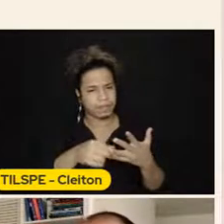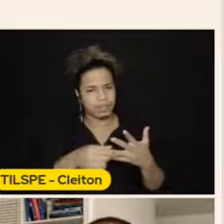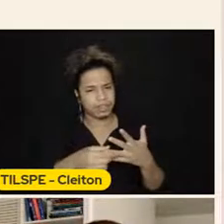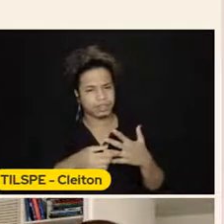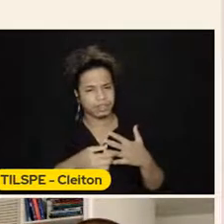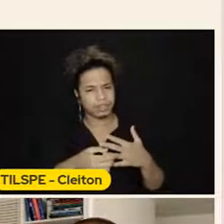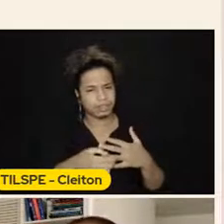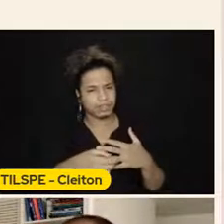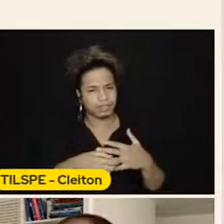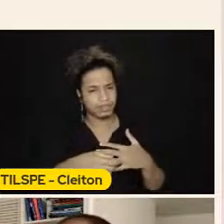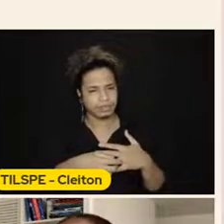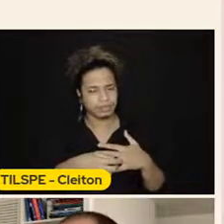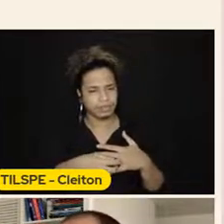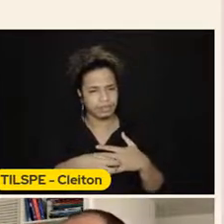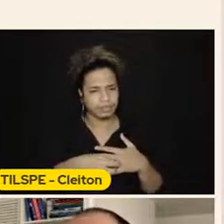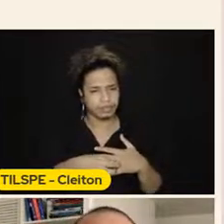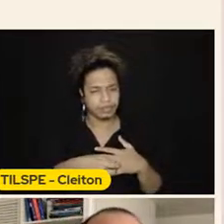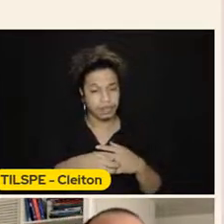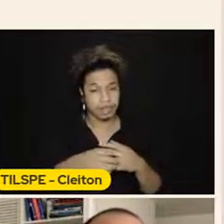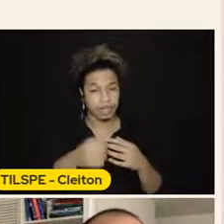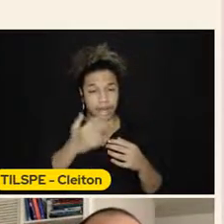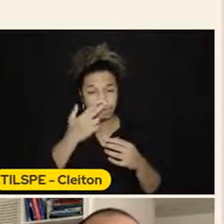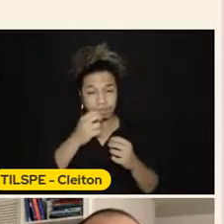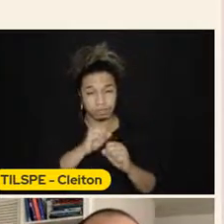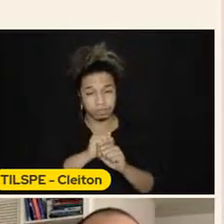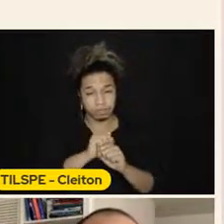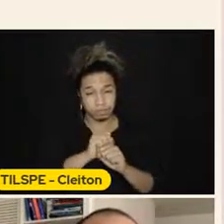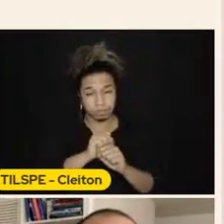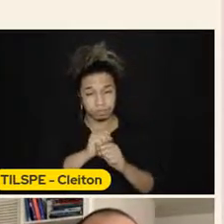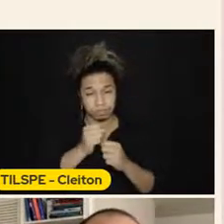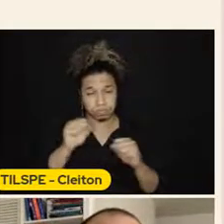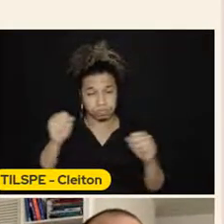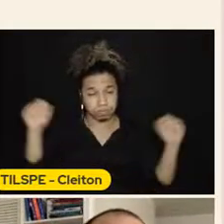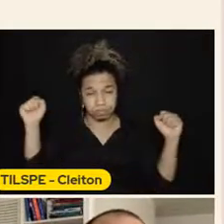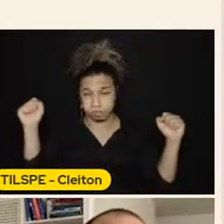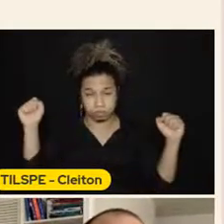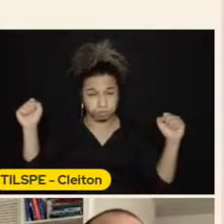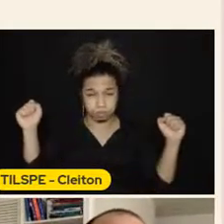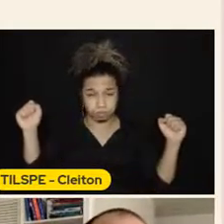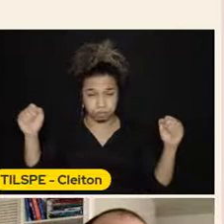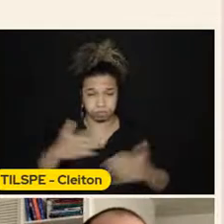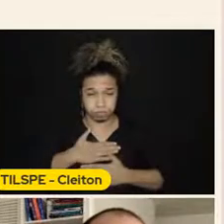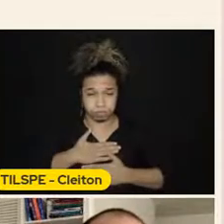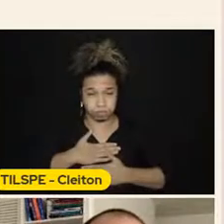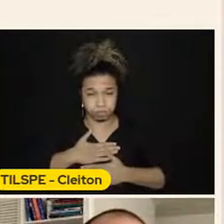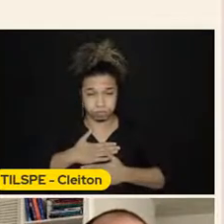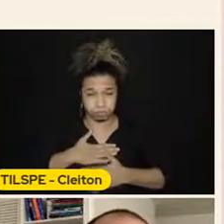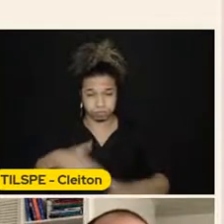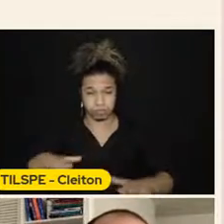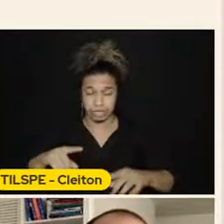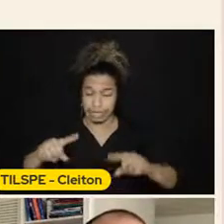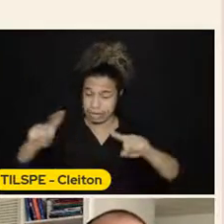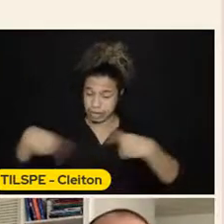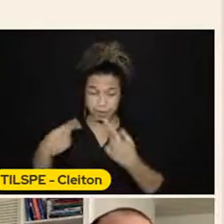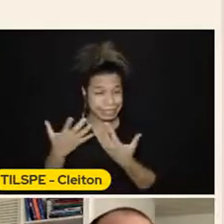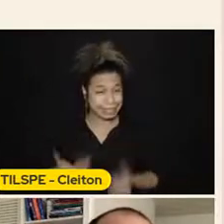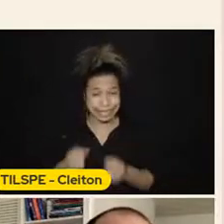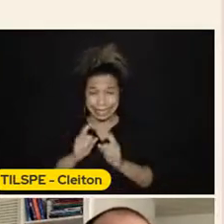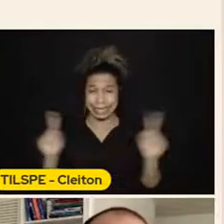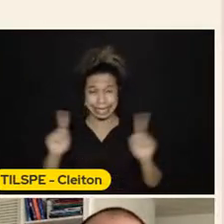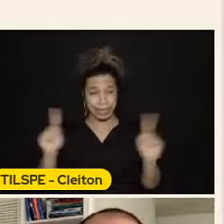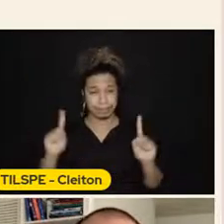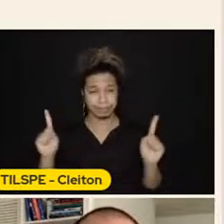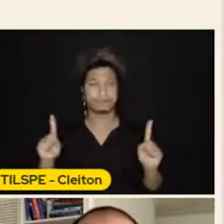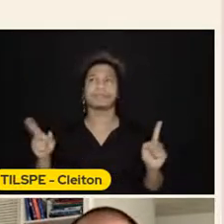brain and she explodes. It's not her finest moment. So she's dealing with a challenge there. And I'm sure that several